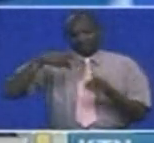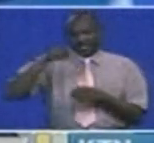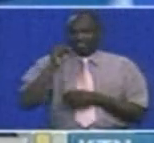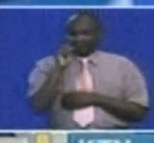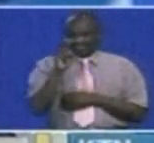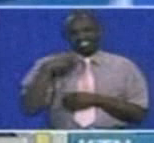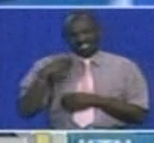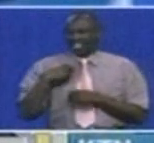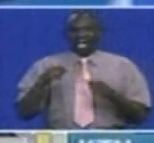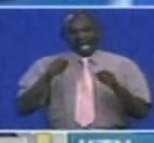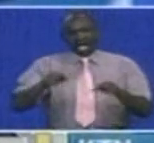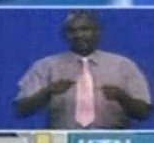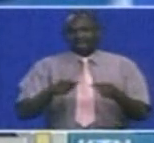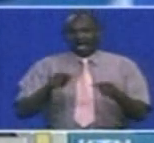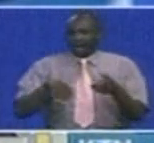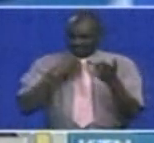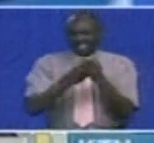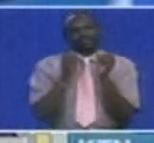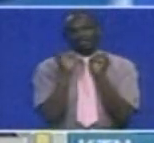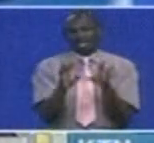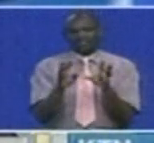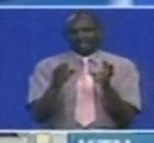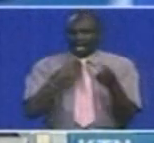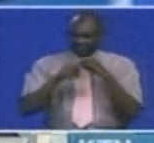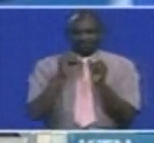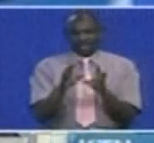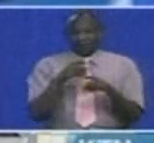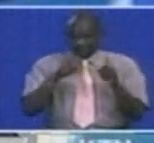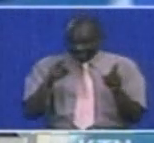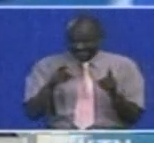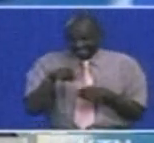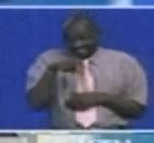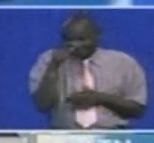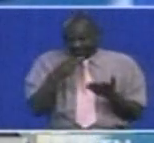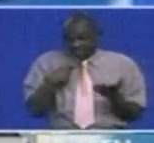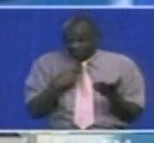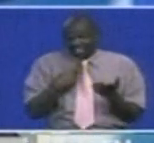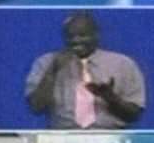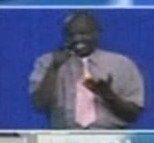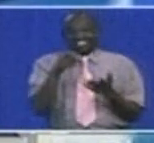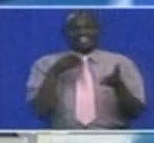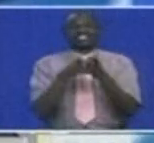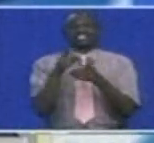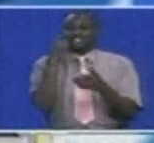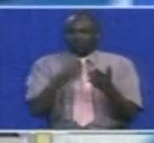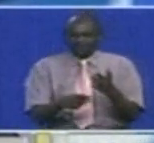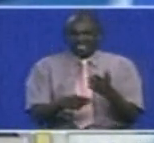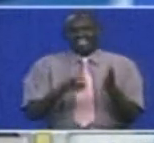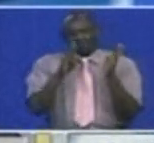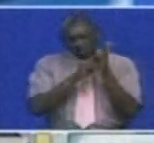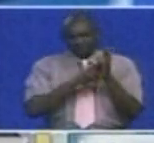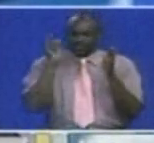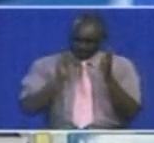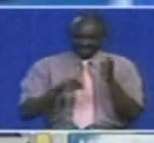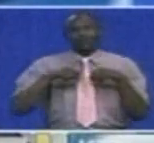void. However, Transport Cabinet Secretary Engineer Michael Kamau promptly disowned the ruling, insisting the regulations were still